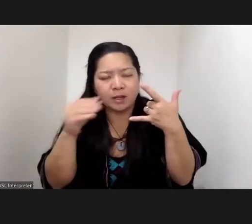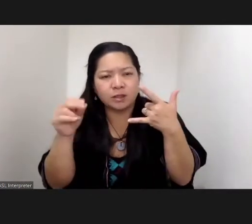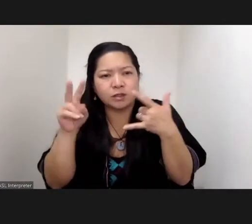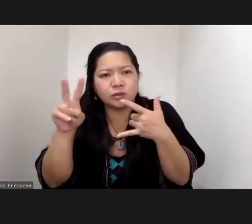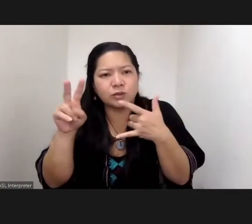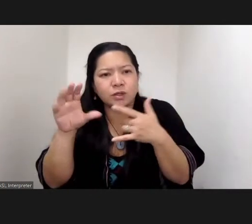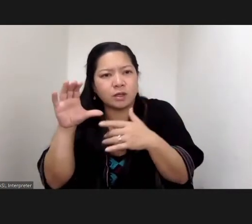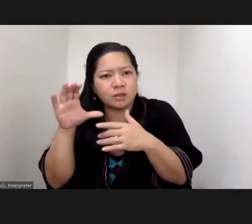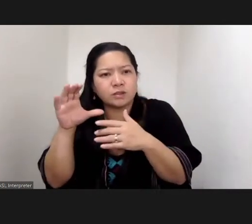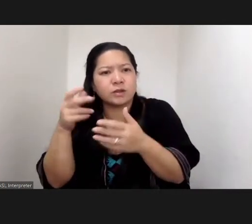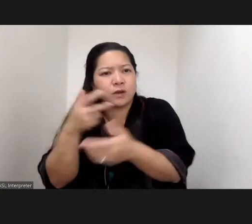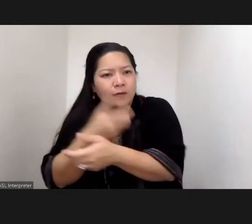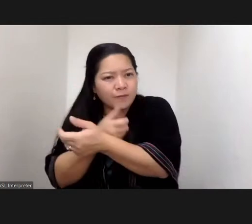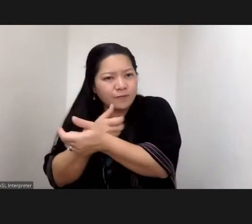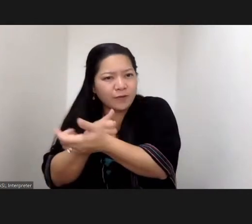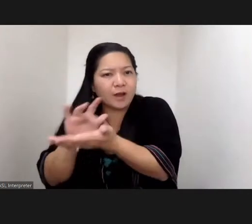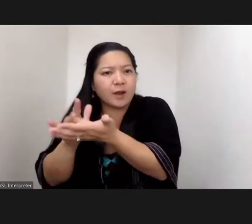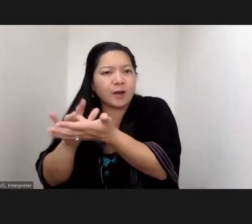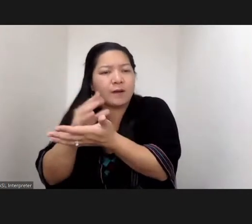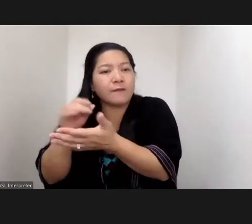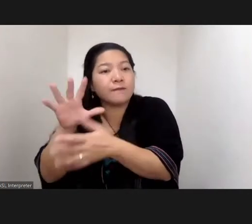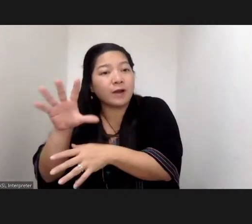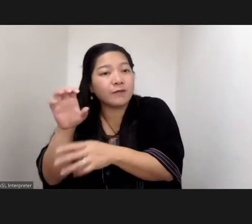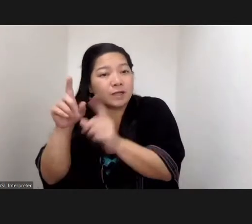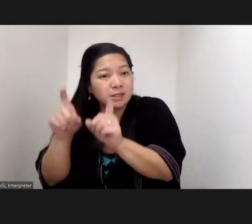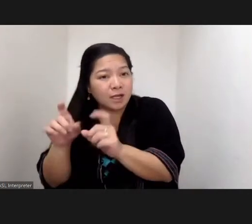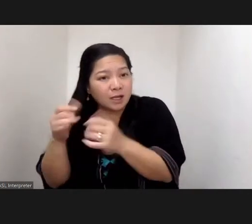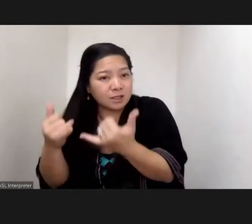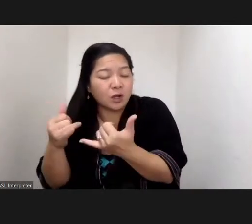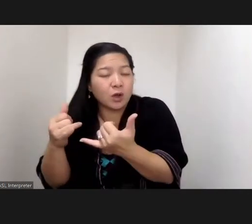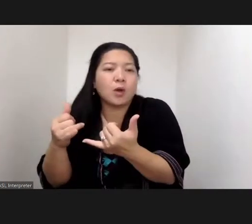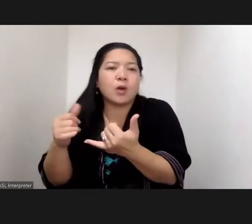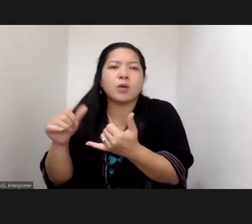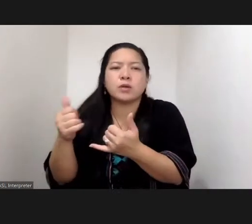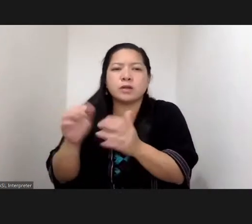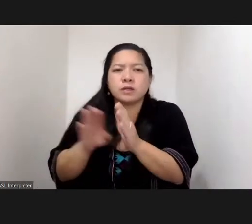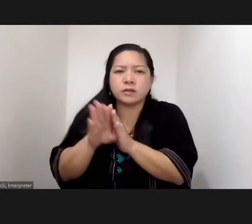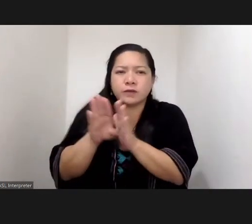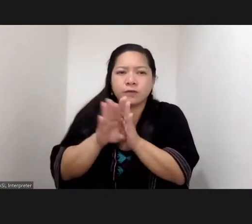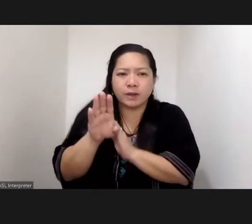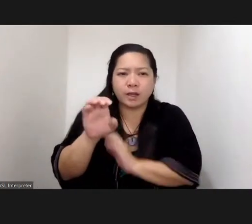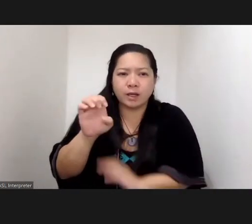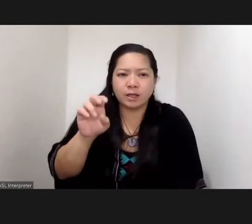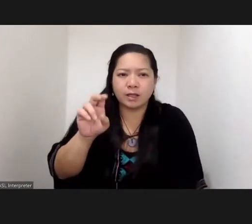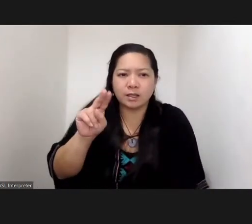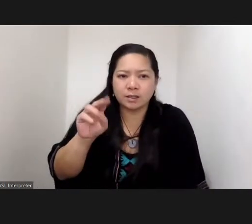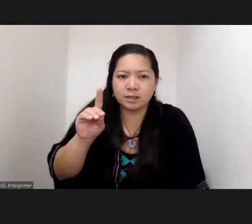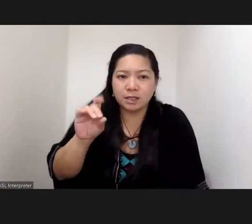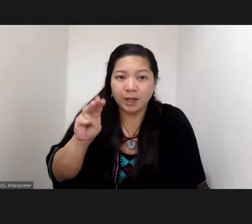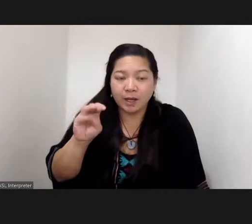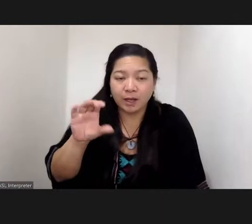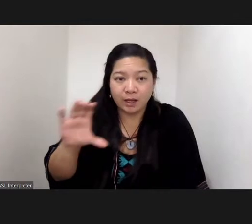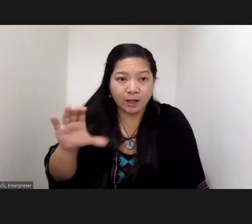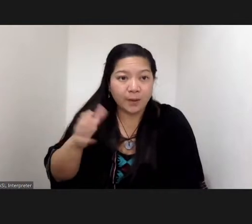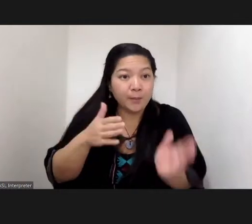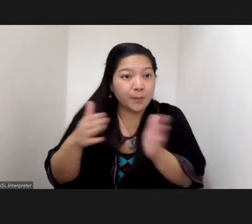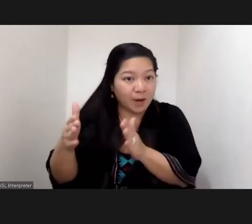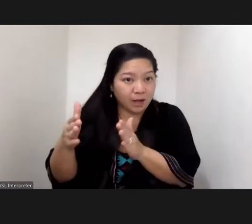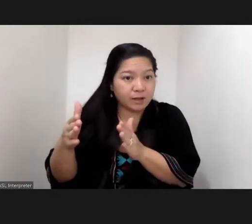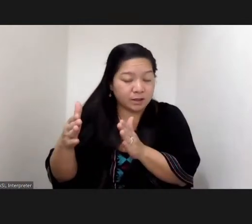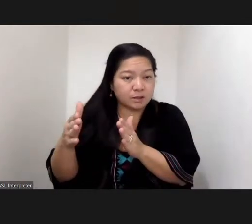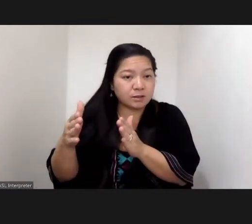500,000 tests a day. So he's although he's developing an endemic plan, in the plan is